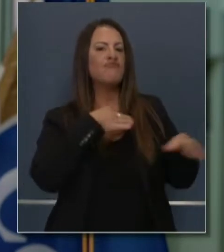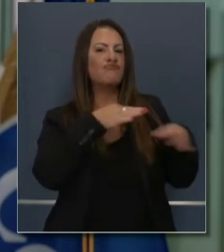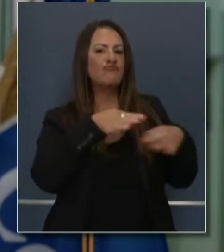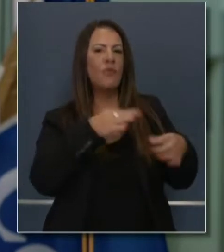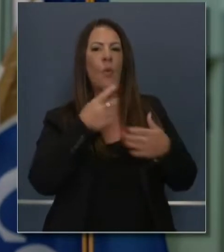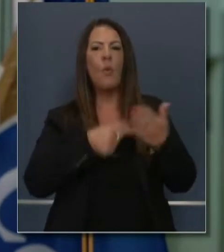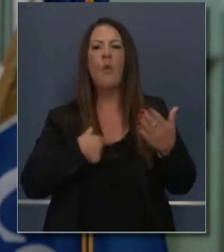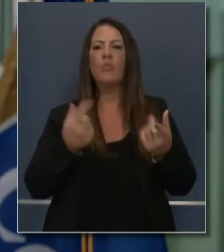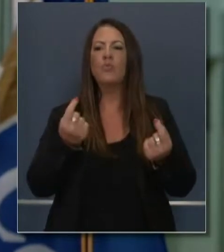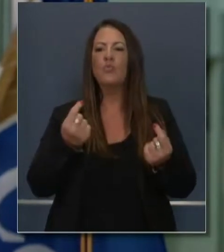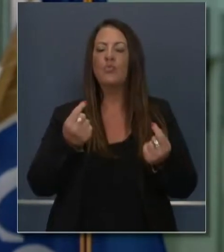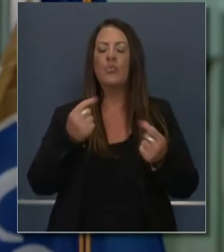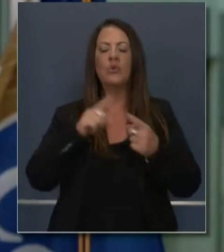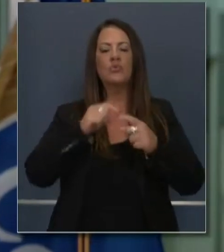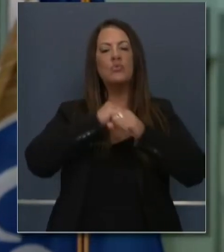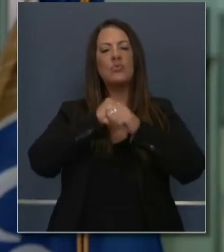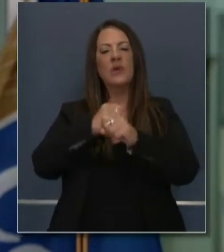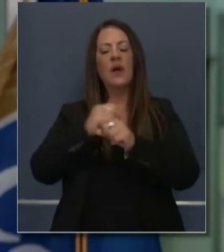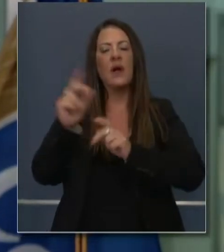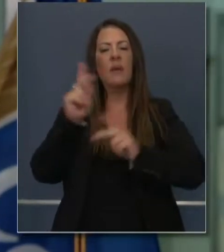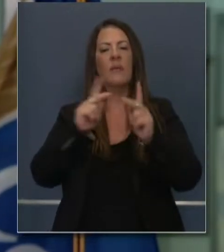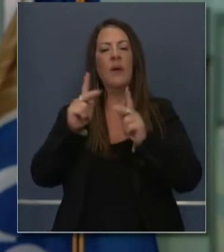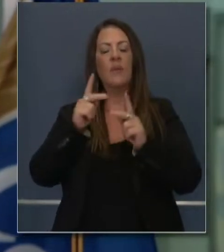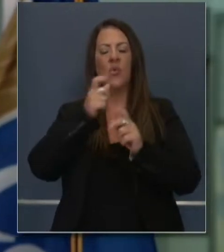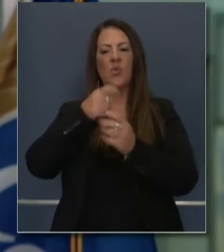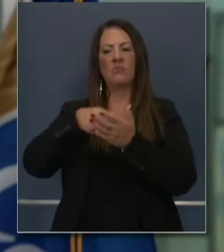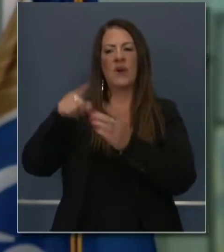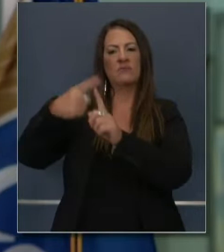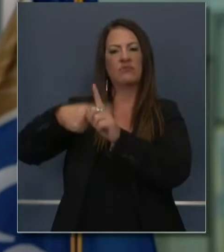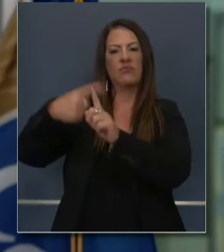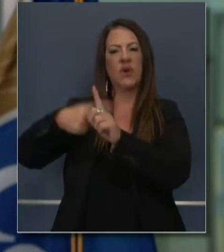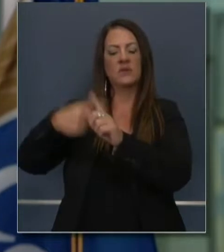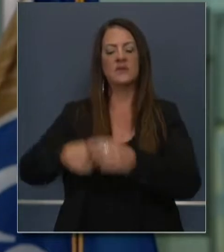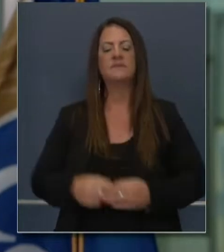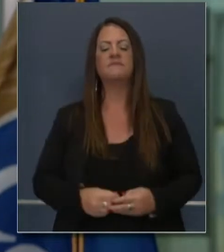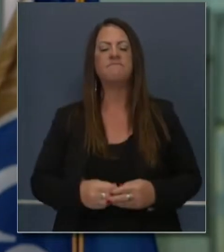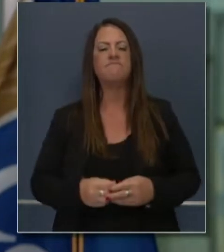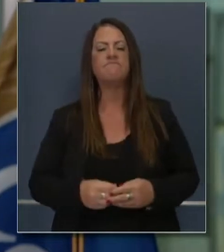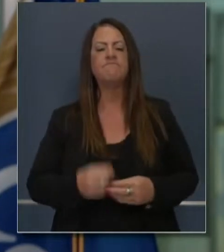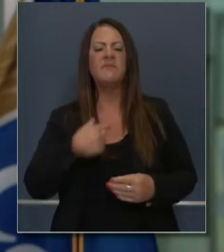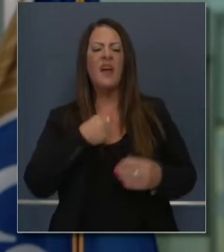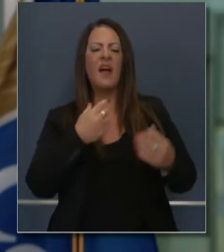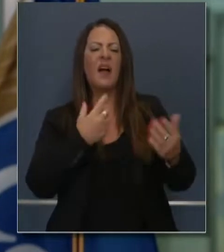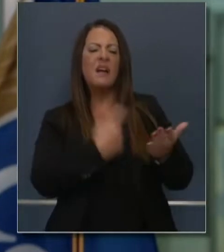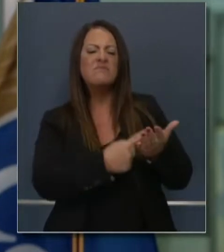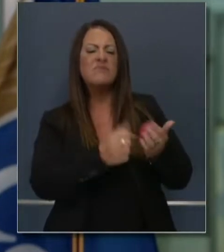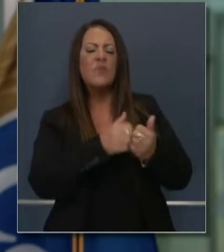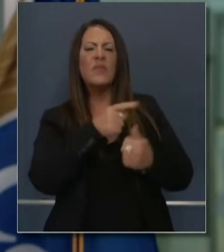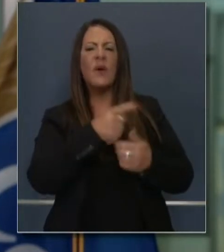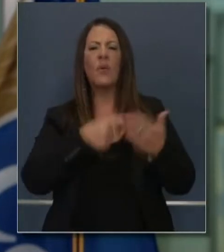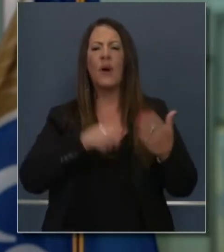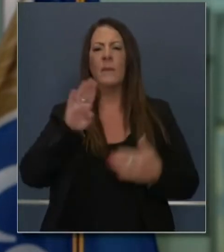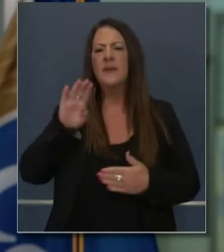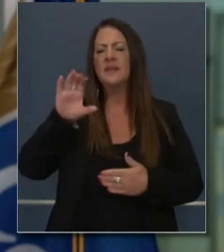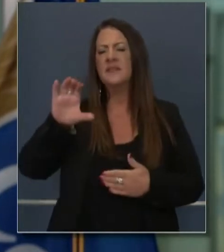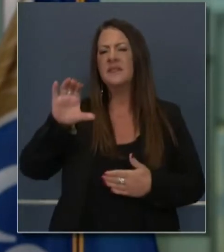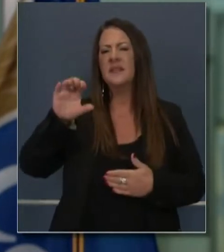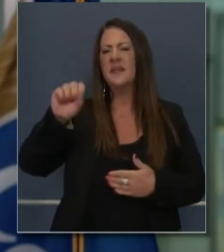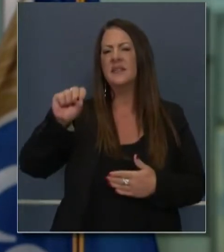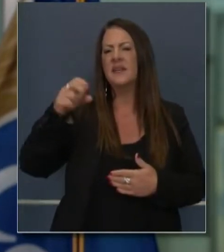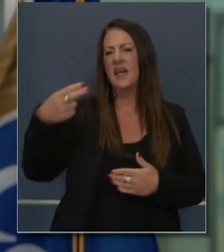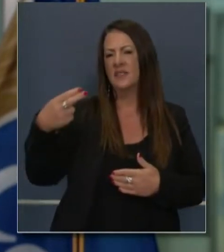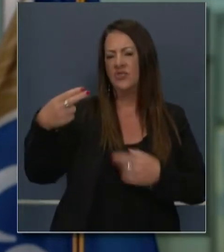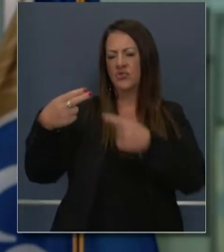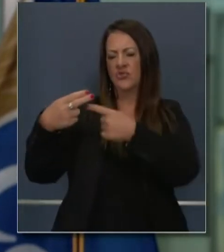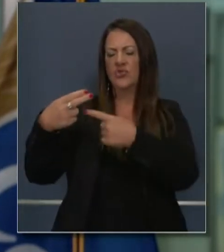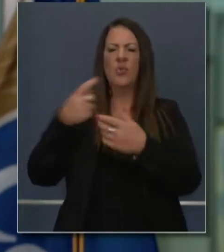rental protection here in the state of California. I started talking about what BCSH would be doing, how that